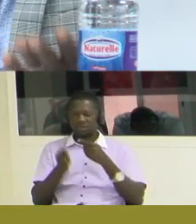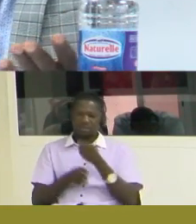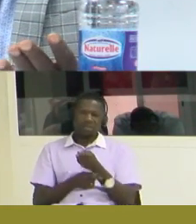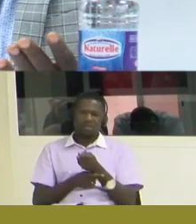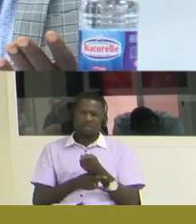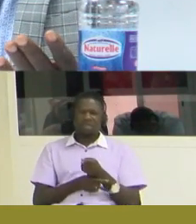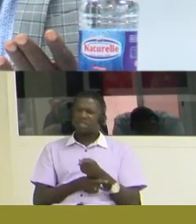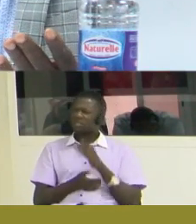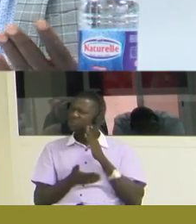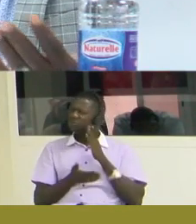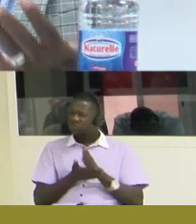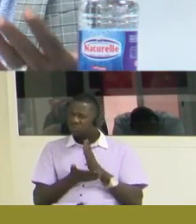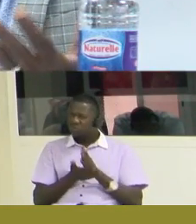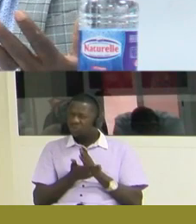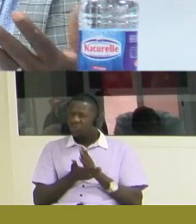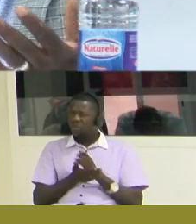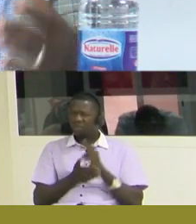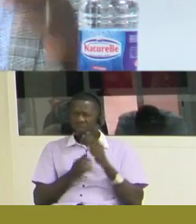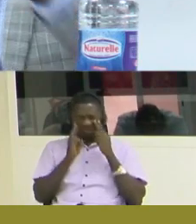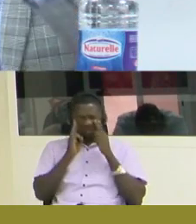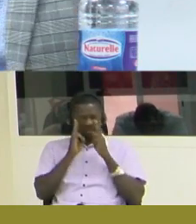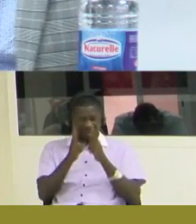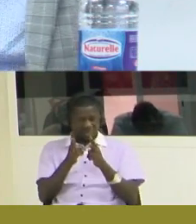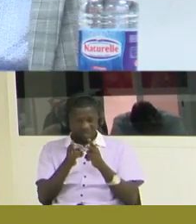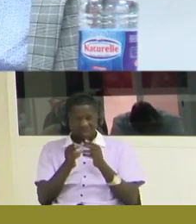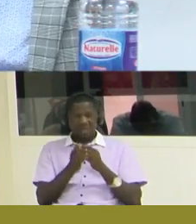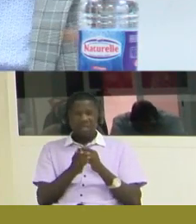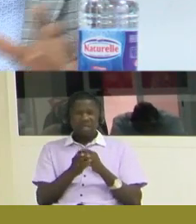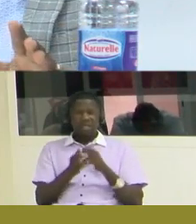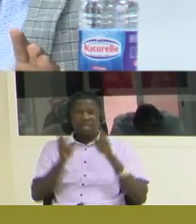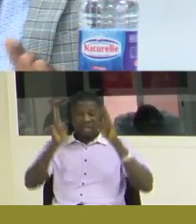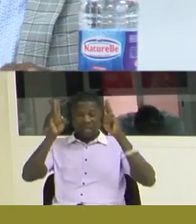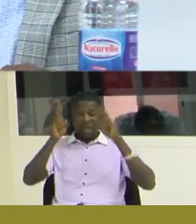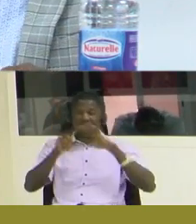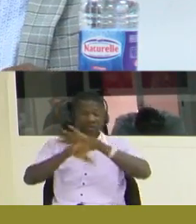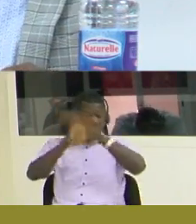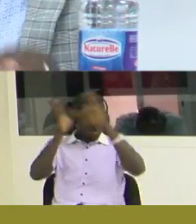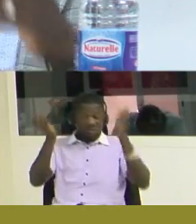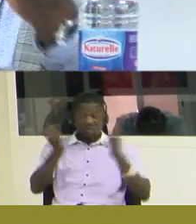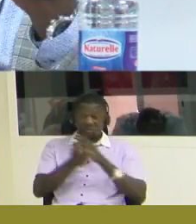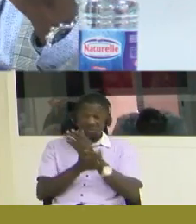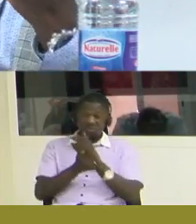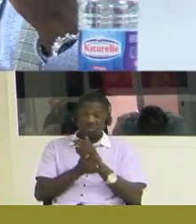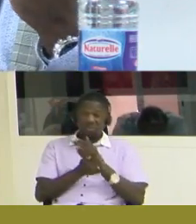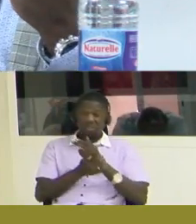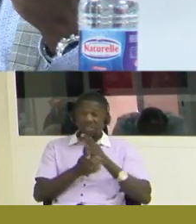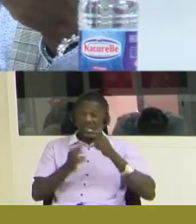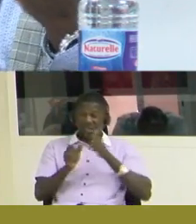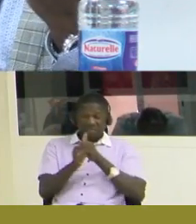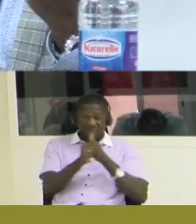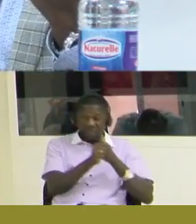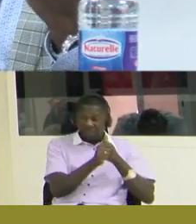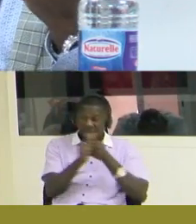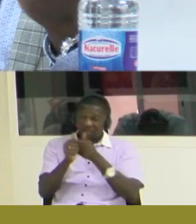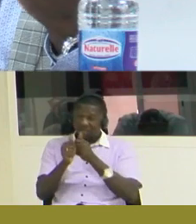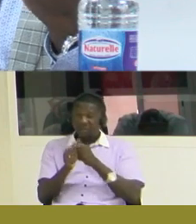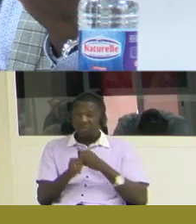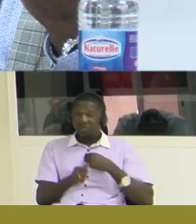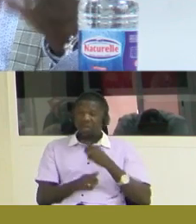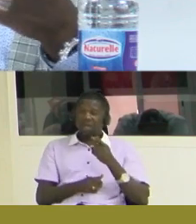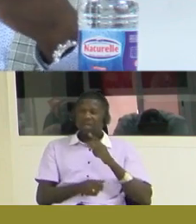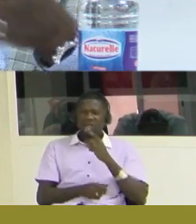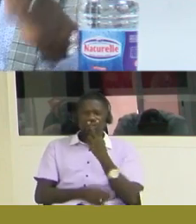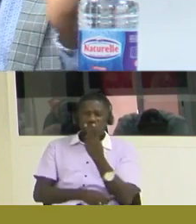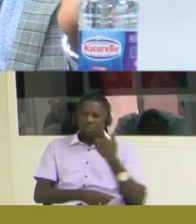unfeasible the diamond would have all those guards there and Statehouse and just two people come armed with